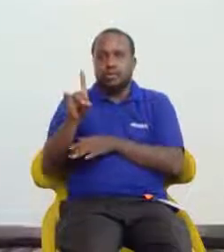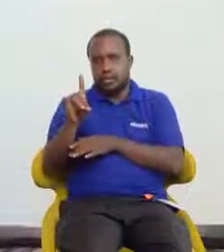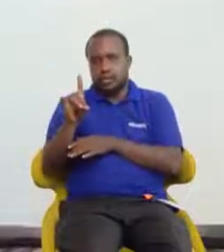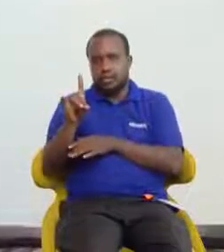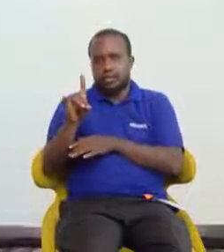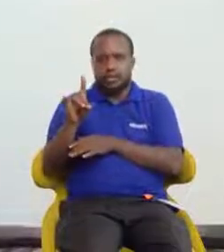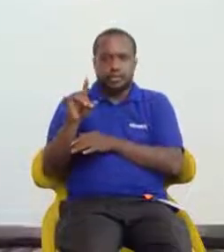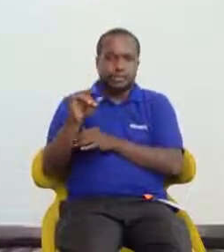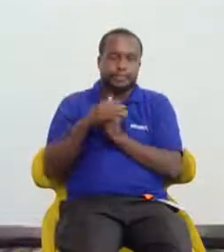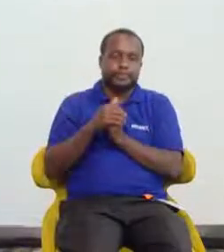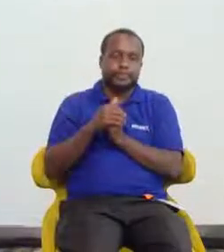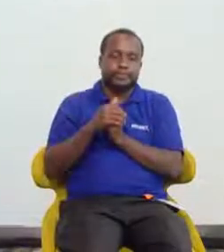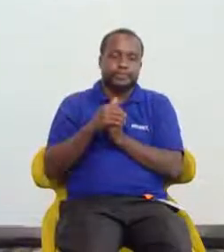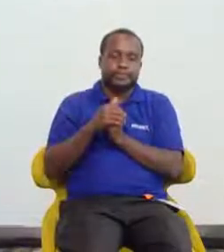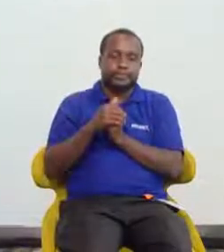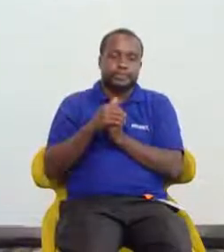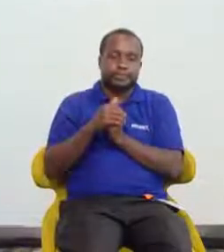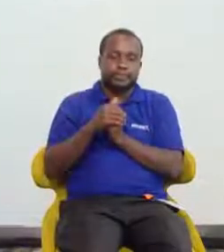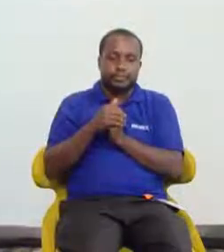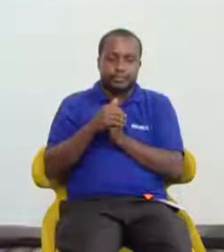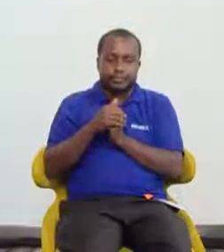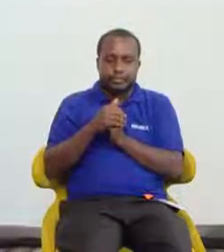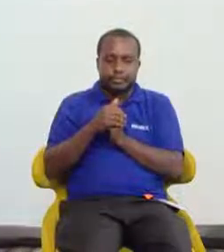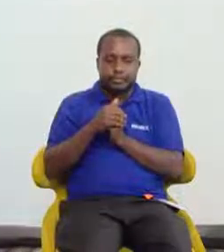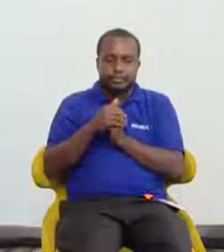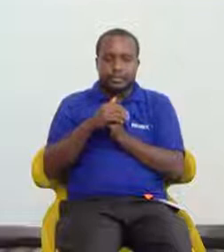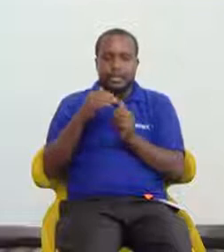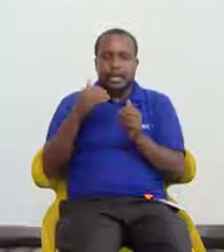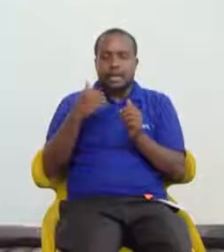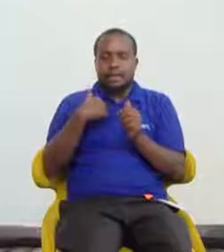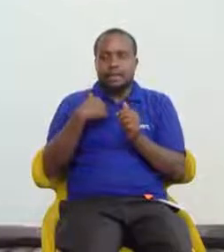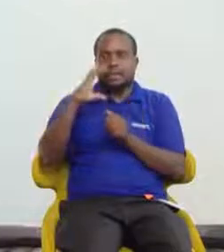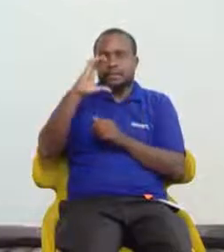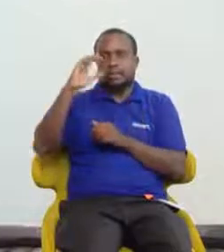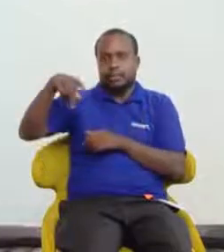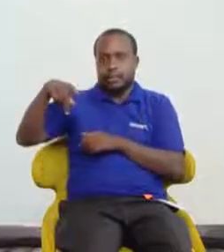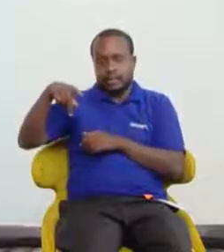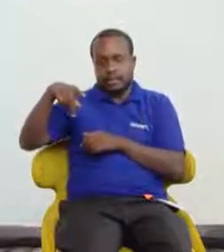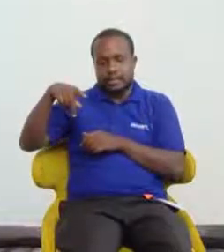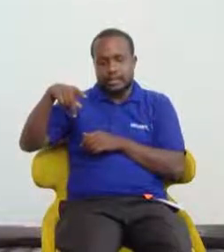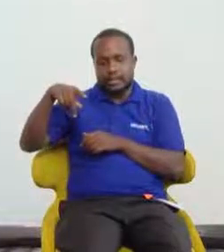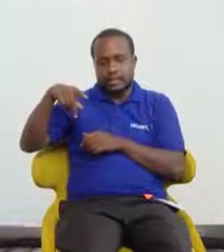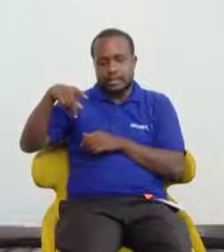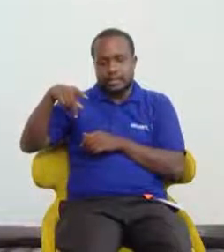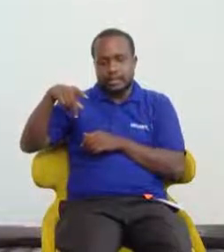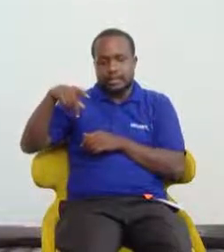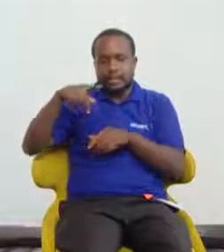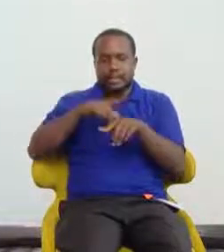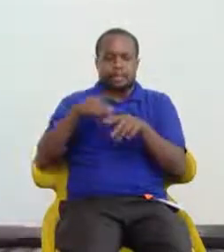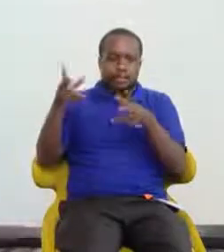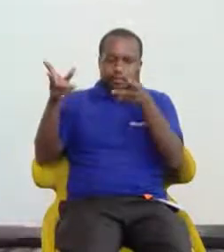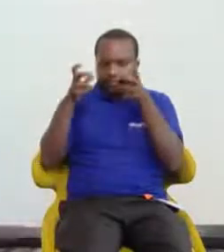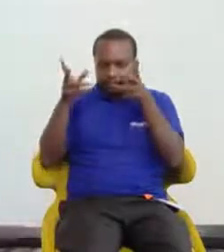in Nigeria. Brief background, I have cerebral palsy myself, and it was interesting. I was listening to